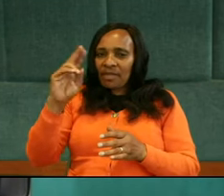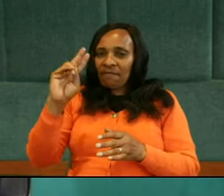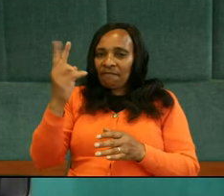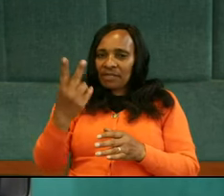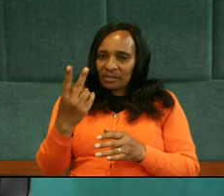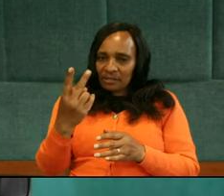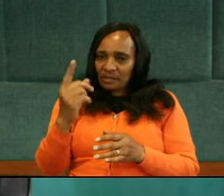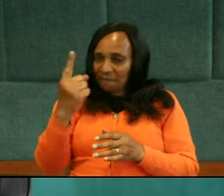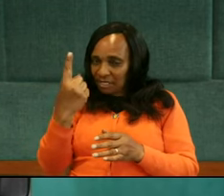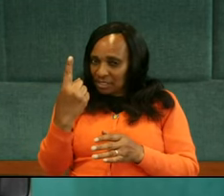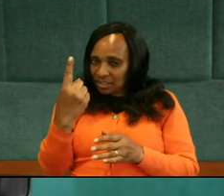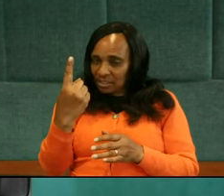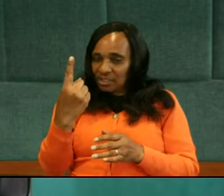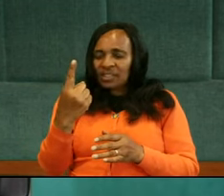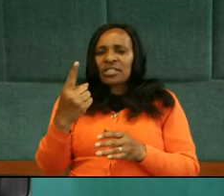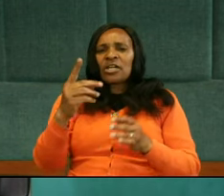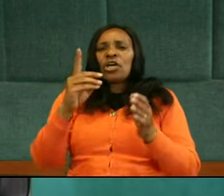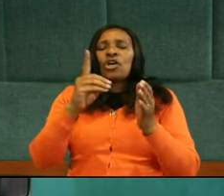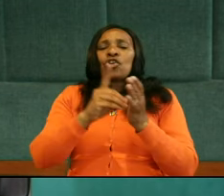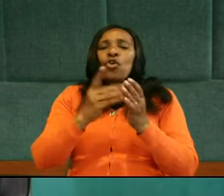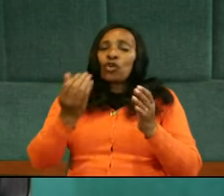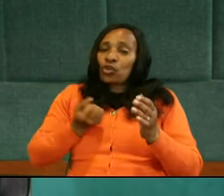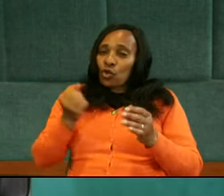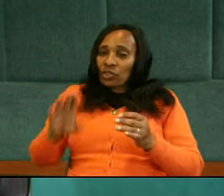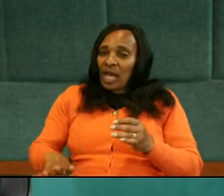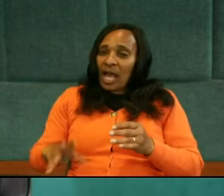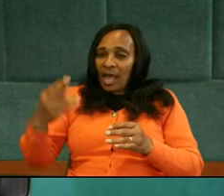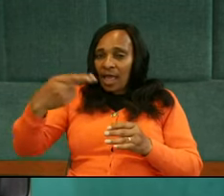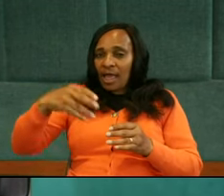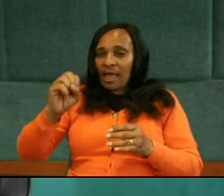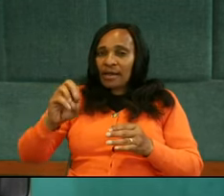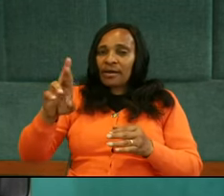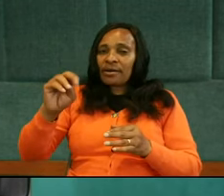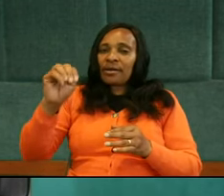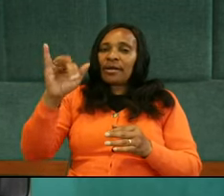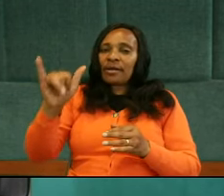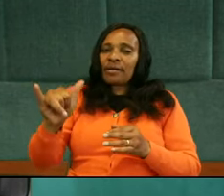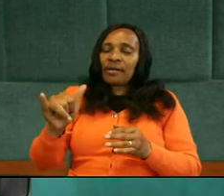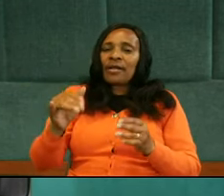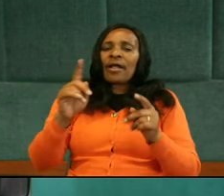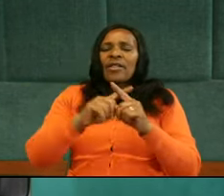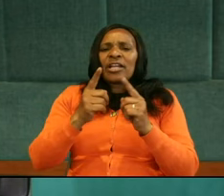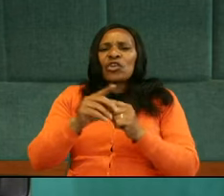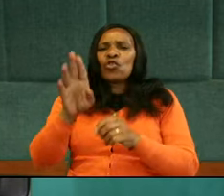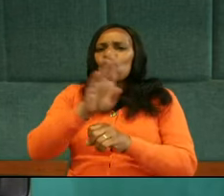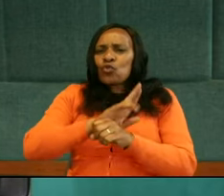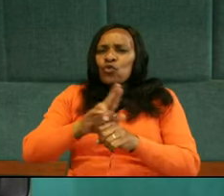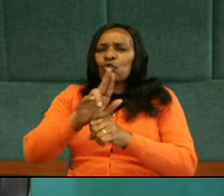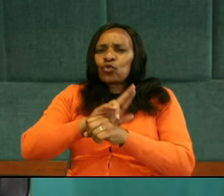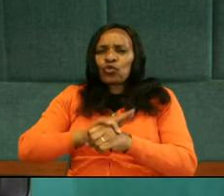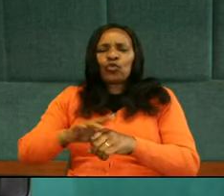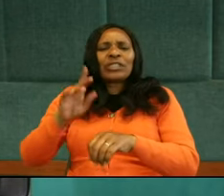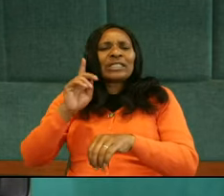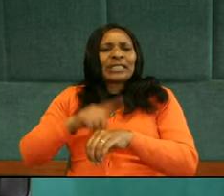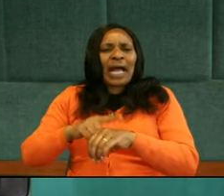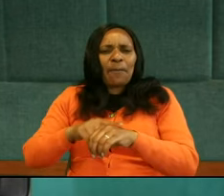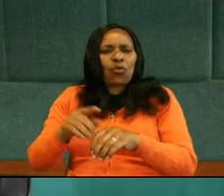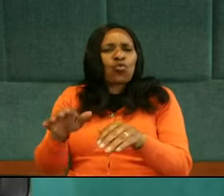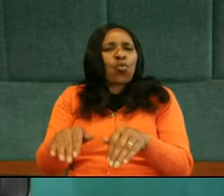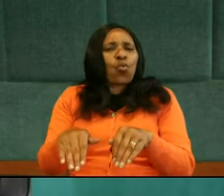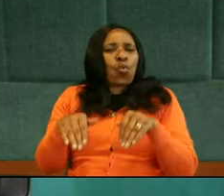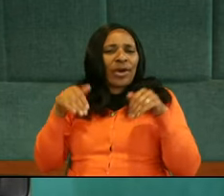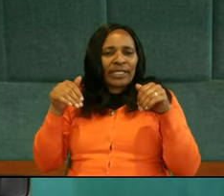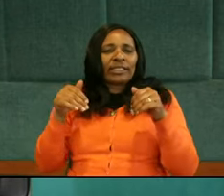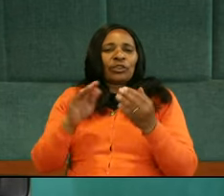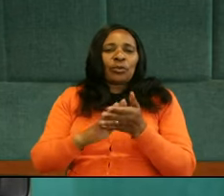Queen Elizabeth I. She was a daughter of Henry VIII, okay? And she spent her childhood just waiting